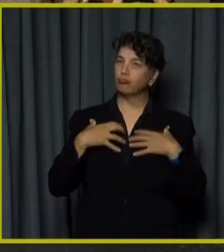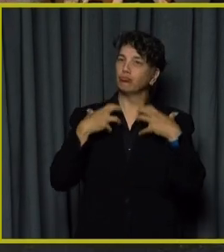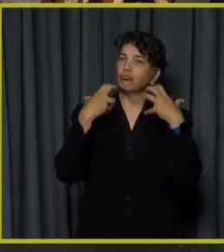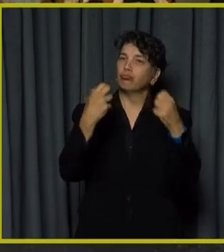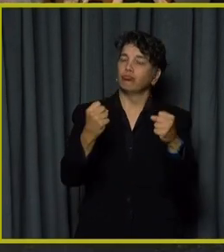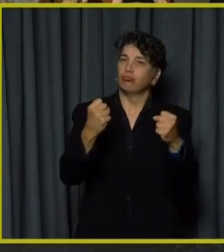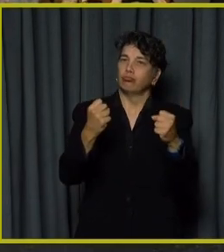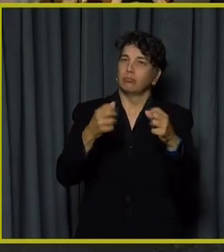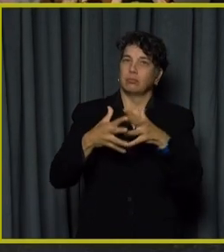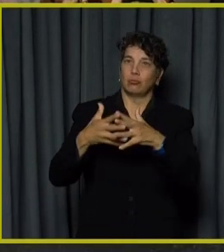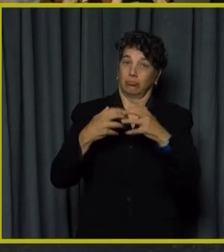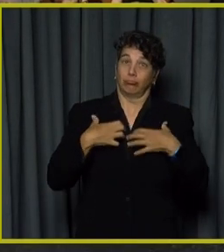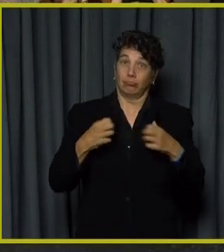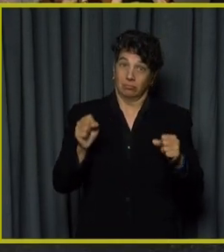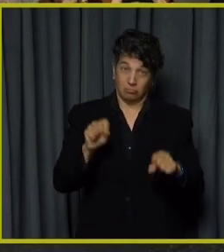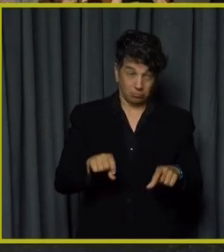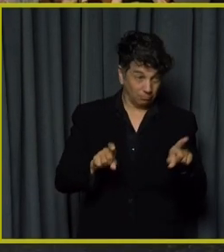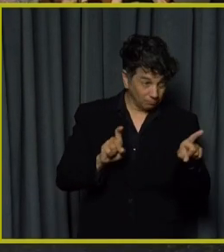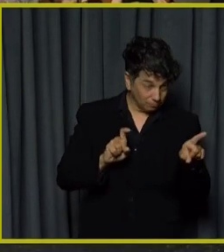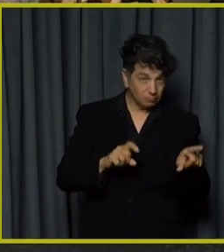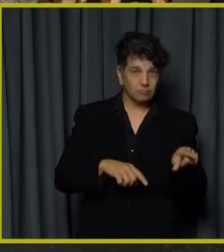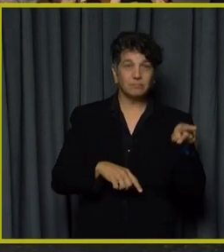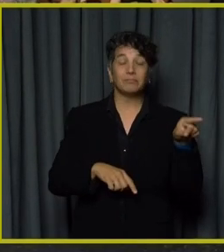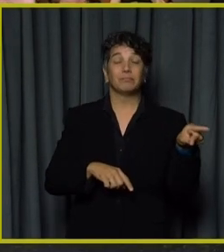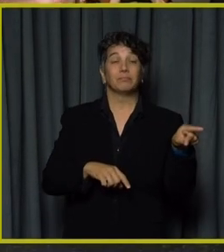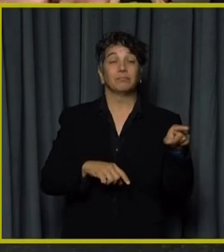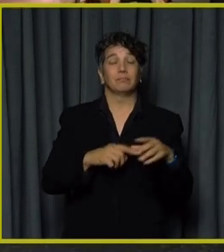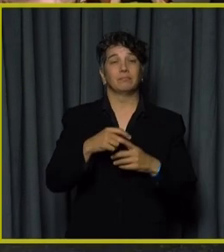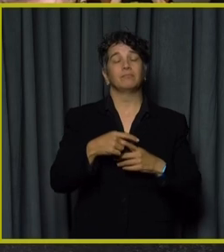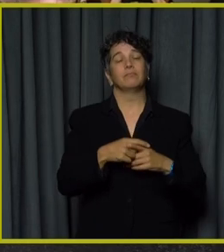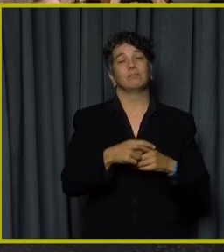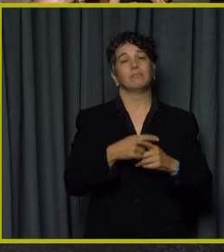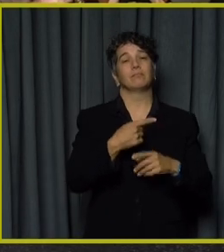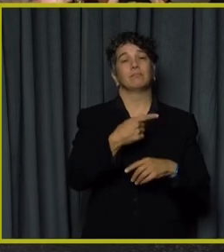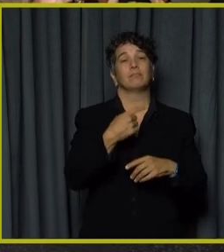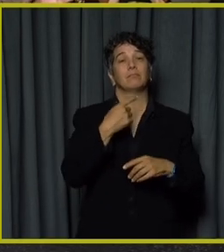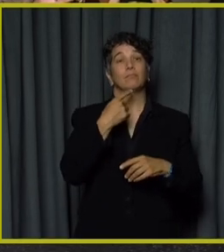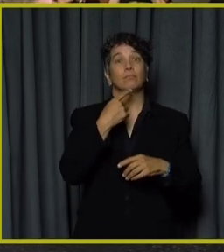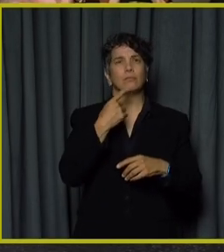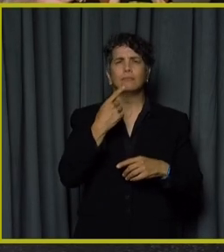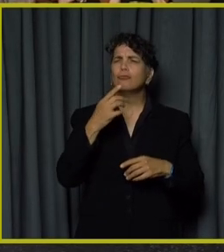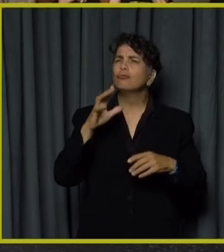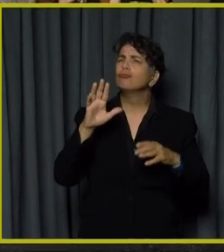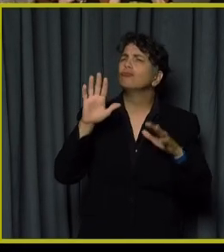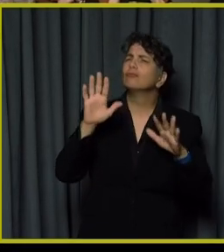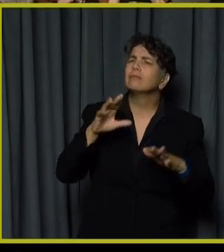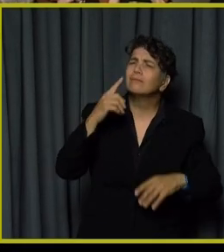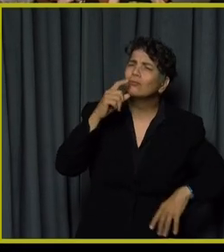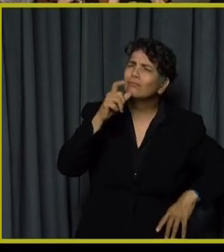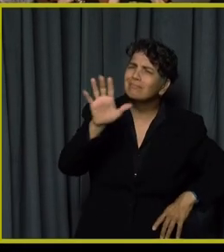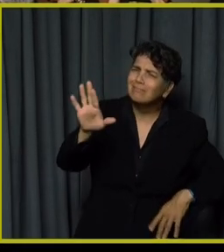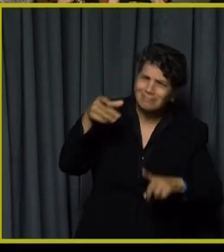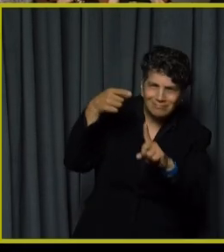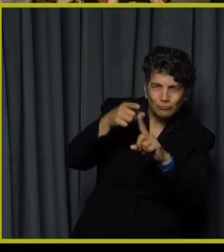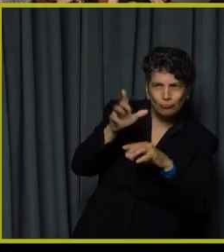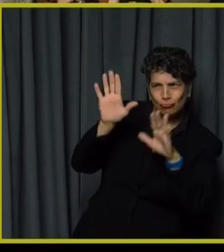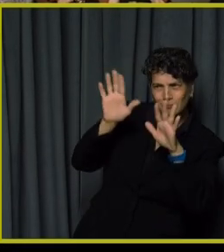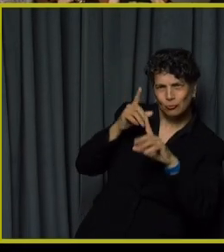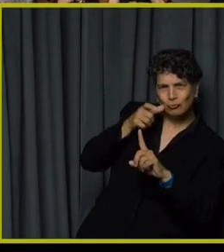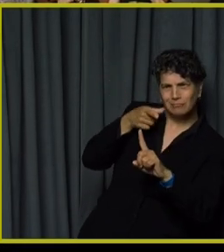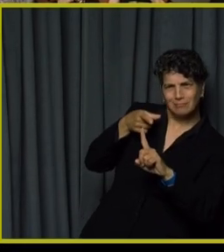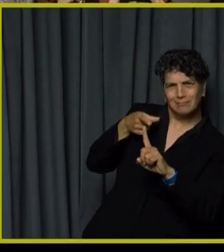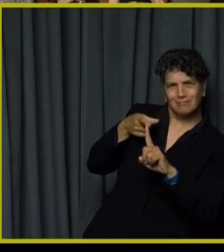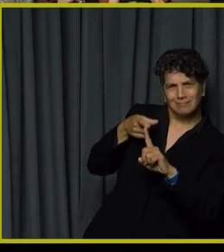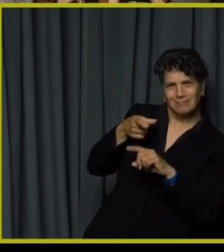know, you got these MAGA hats running around talking about make America great again. Well, who? The fact is that, and I've